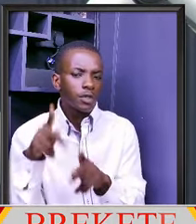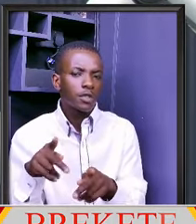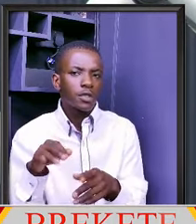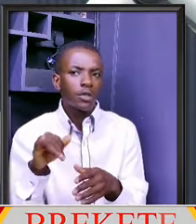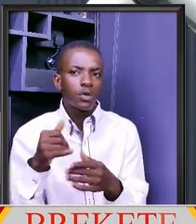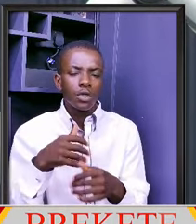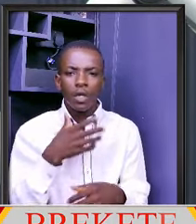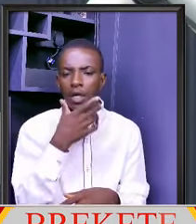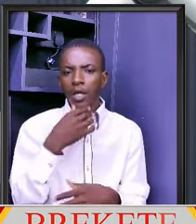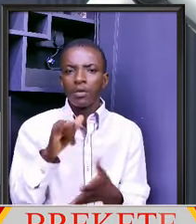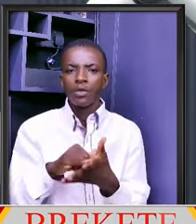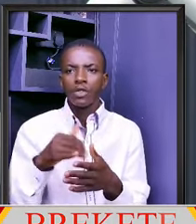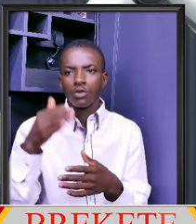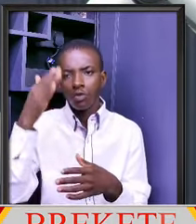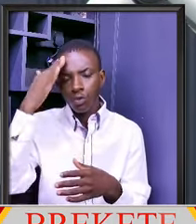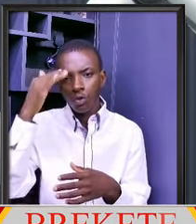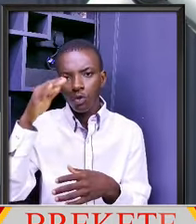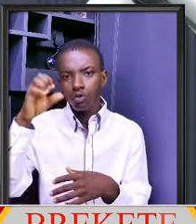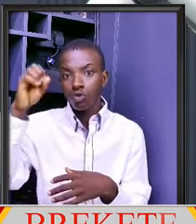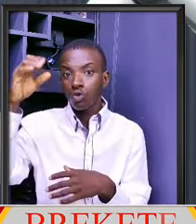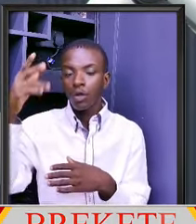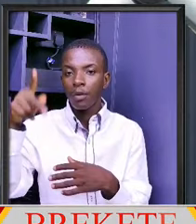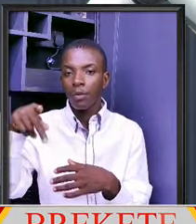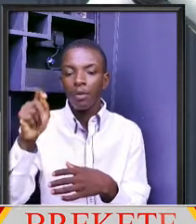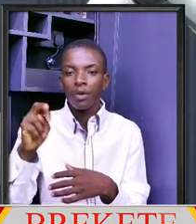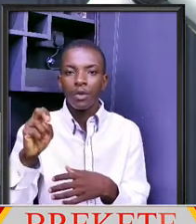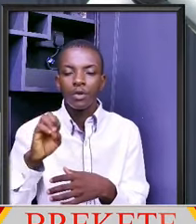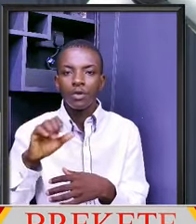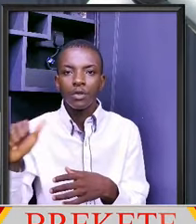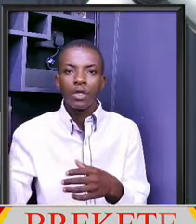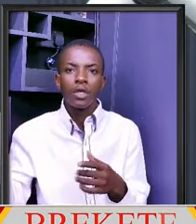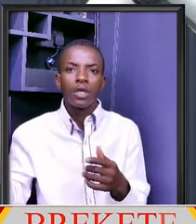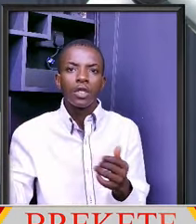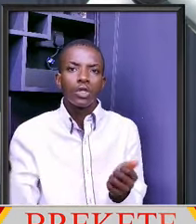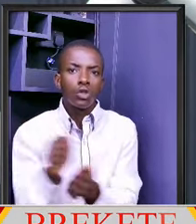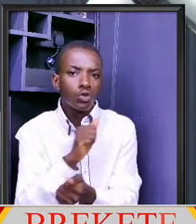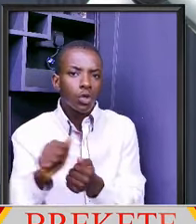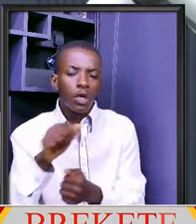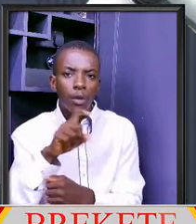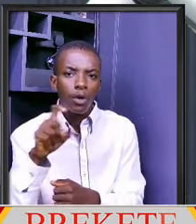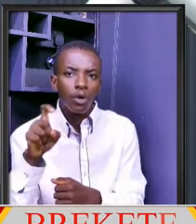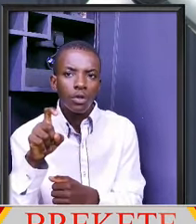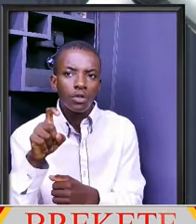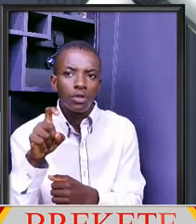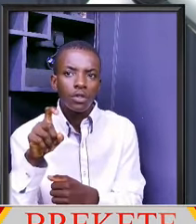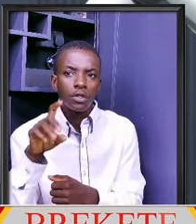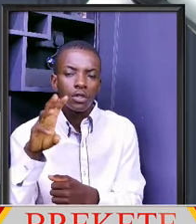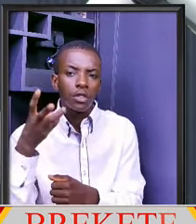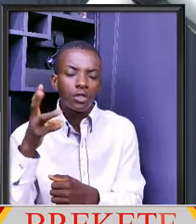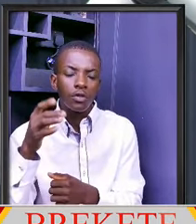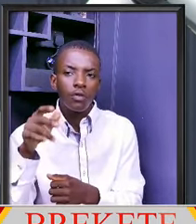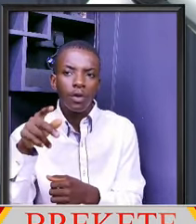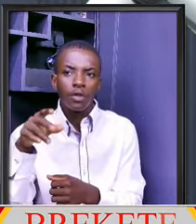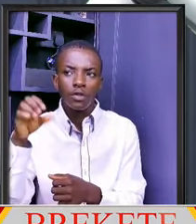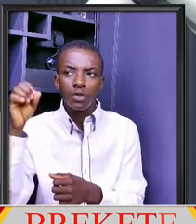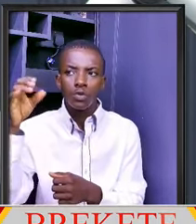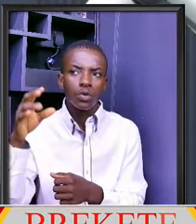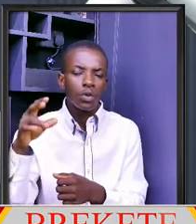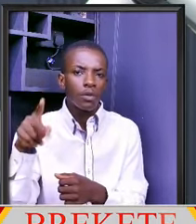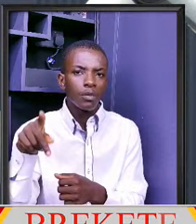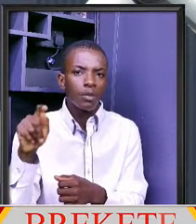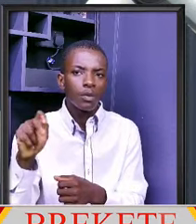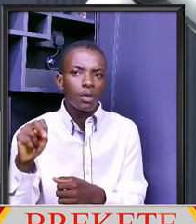sir. One way claim say Sabi do solar panel and the rest, you come here. You condemn about 116 of my panels. Yes.